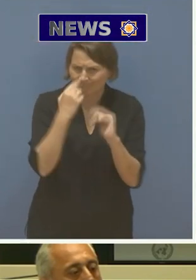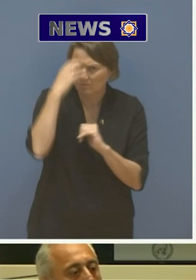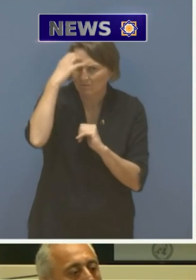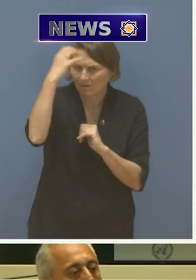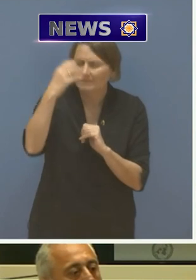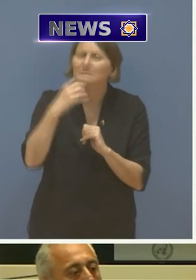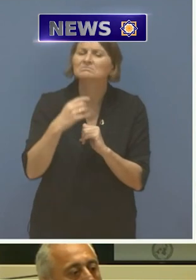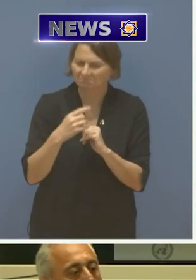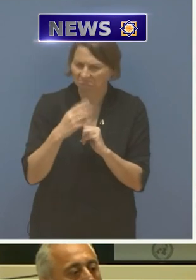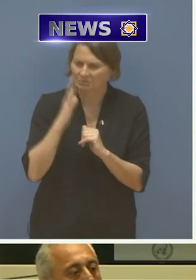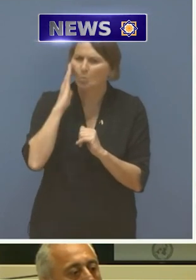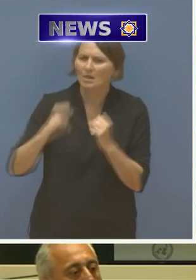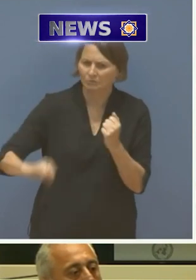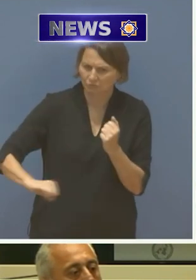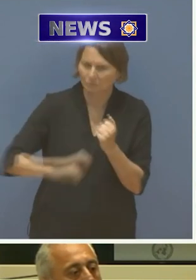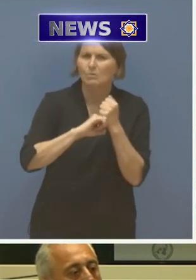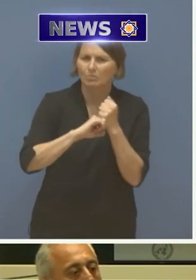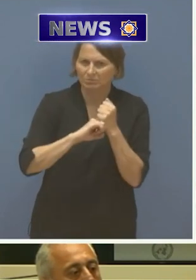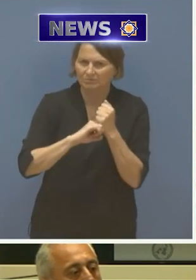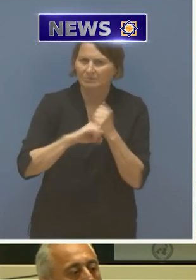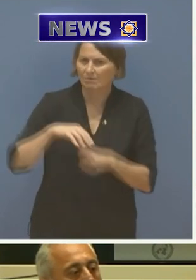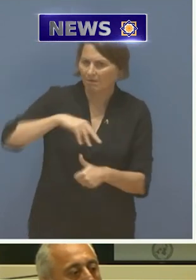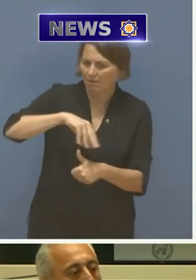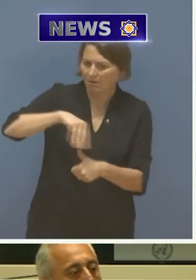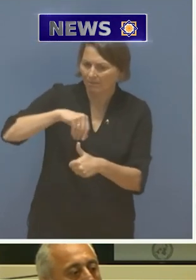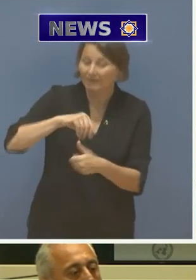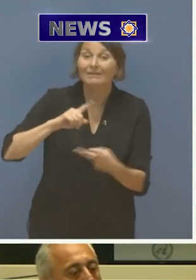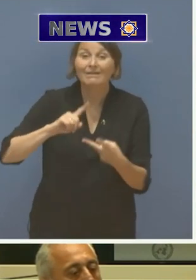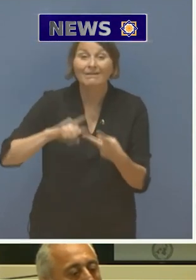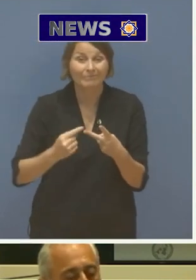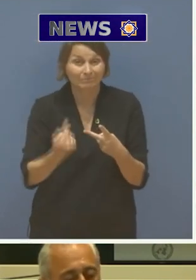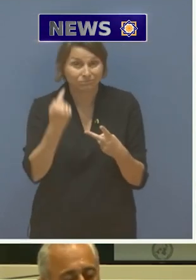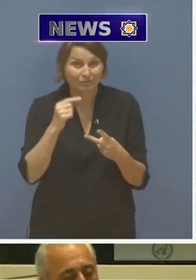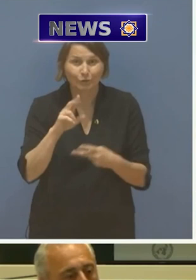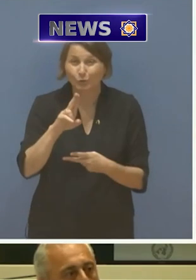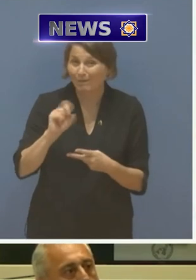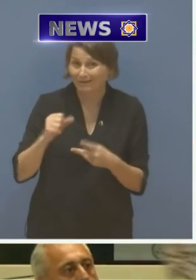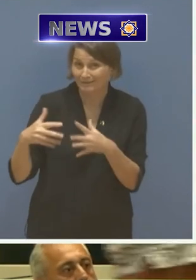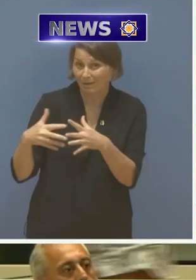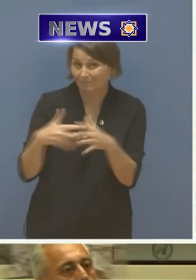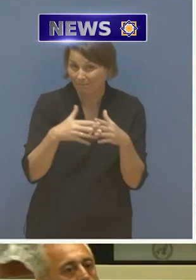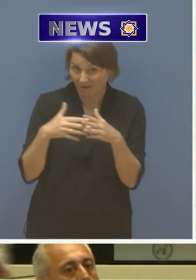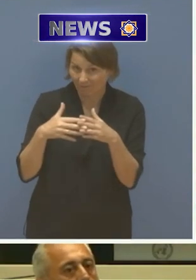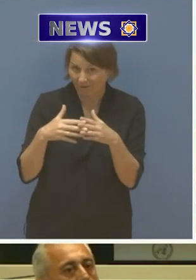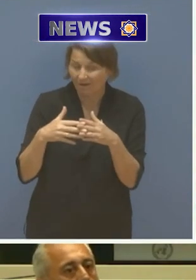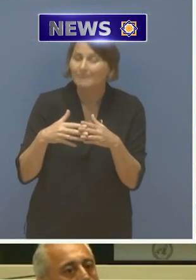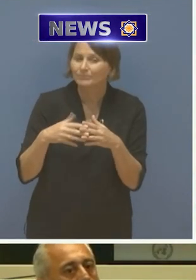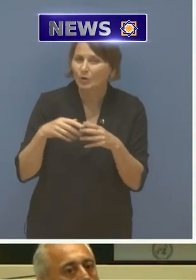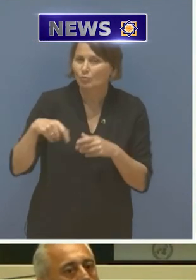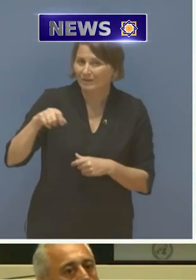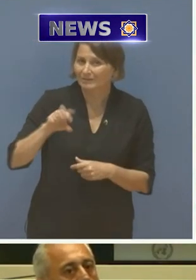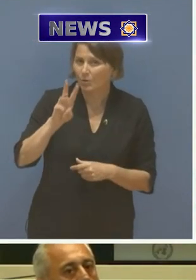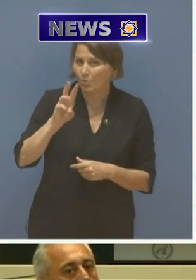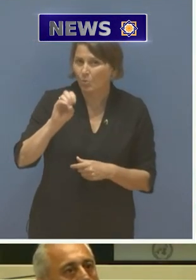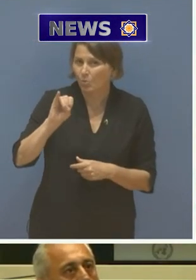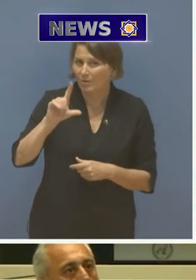towards the creation of an independent Armenia, which was later dismantled by a Stalinist program. On the basis of the suffering of the Armenian